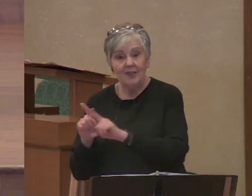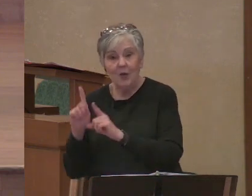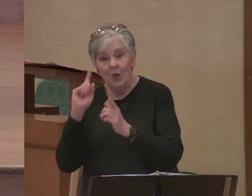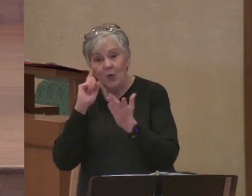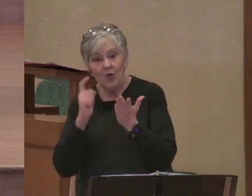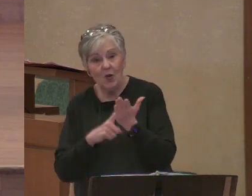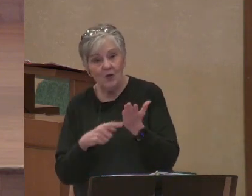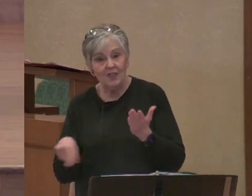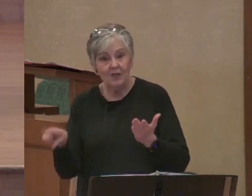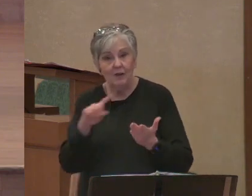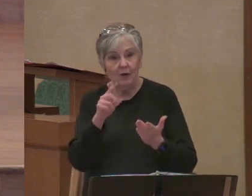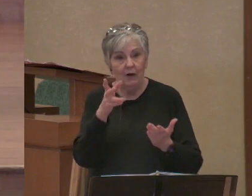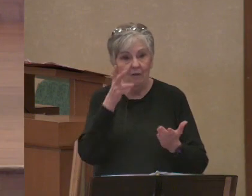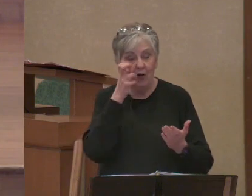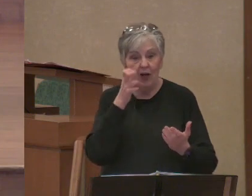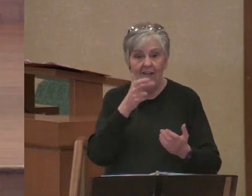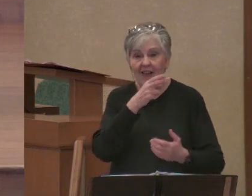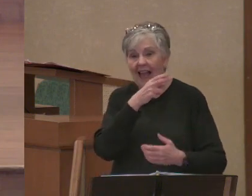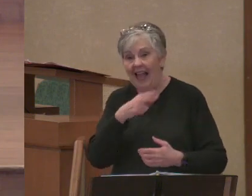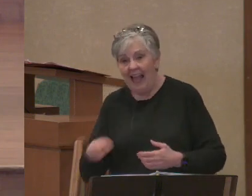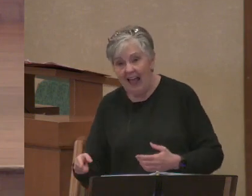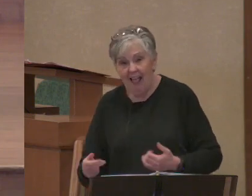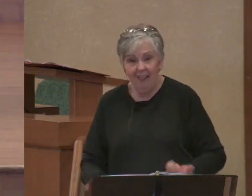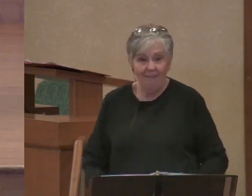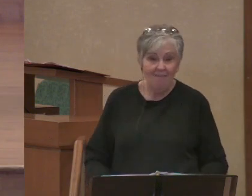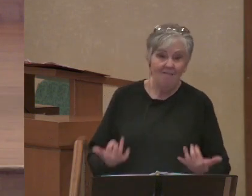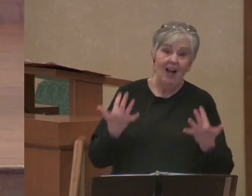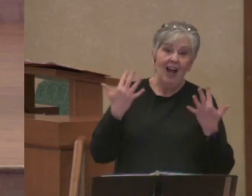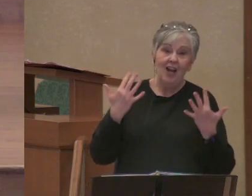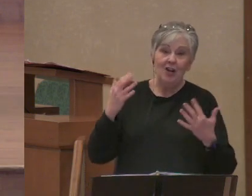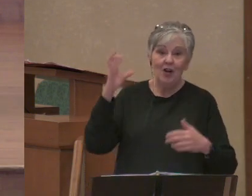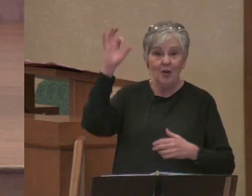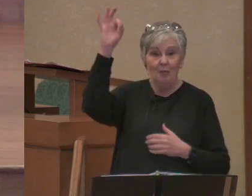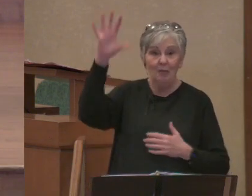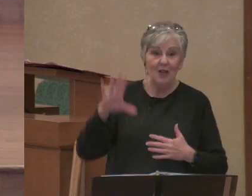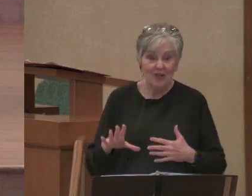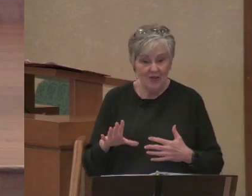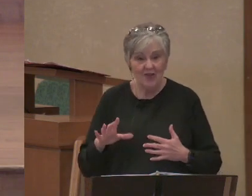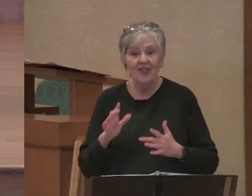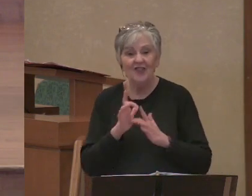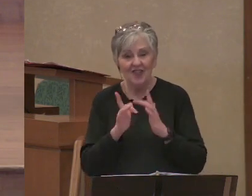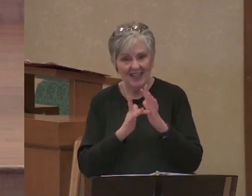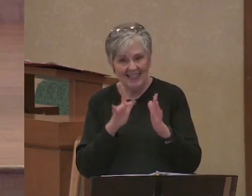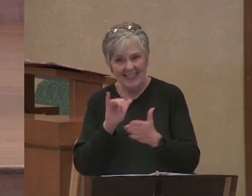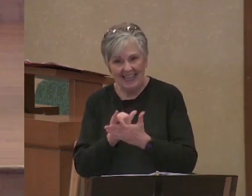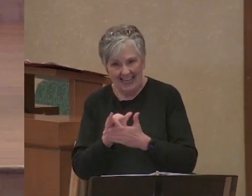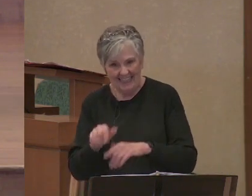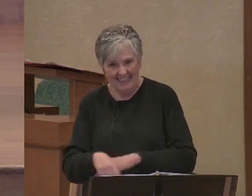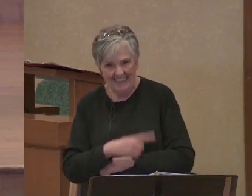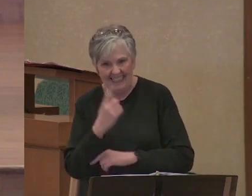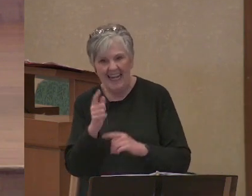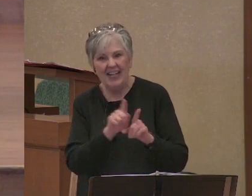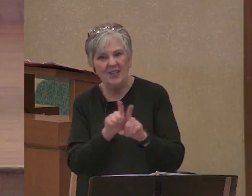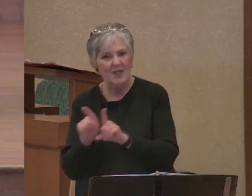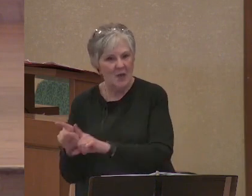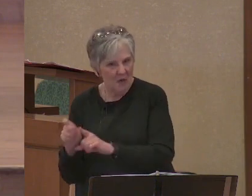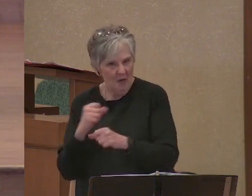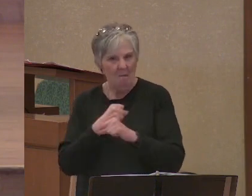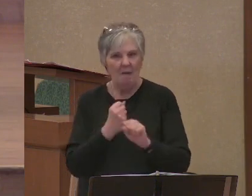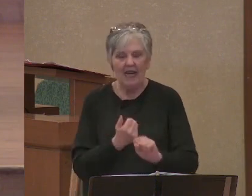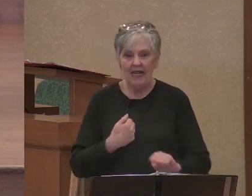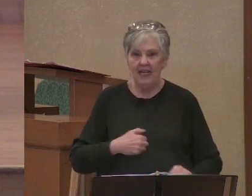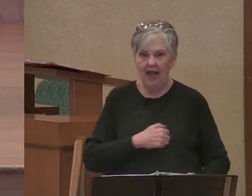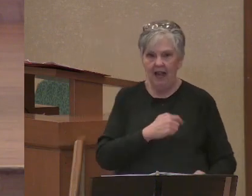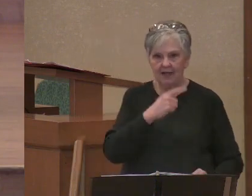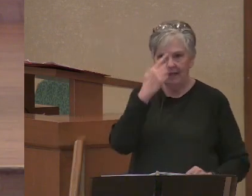if you've ever heard of a hellfire and brimstone preacher, Jesus is living that out today too, making us aware